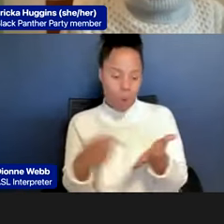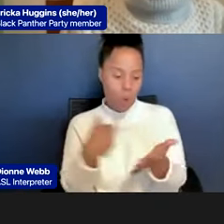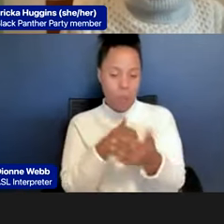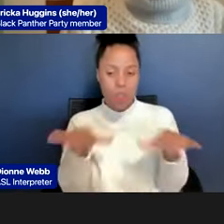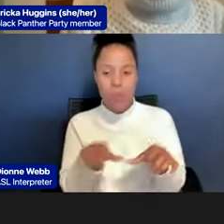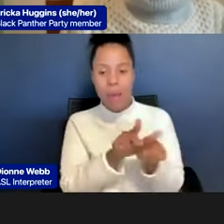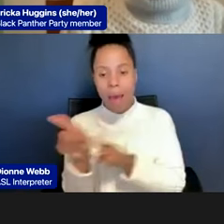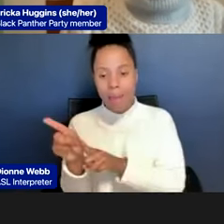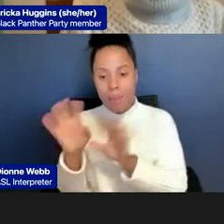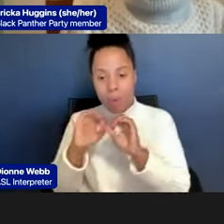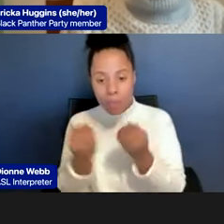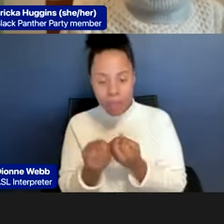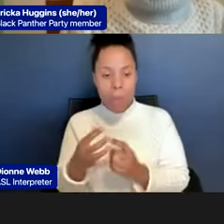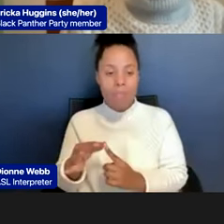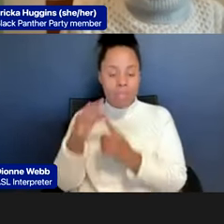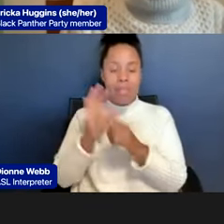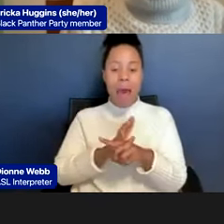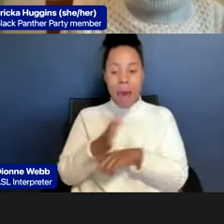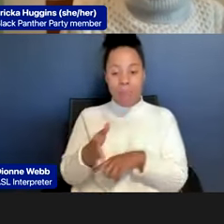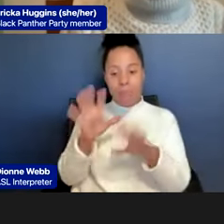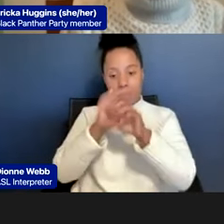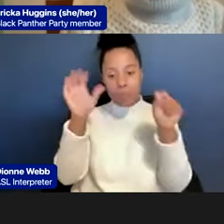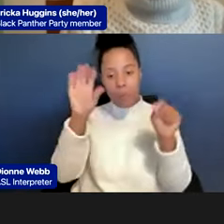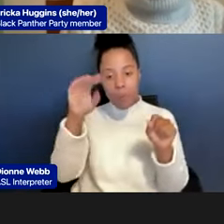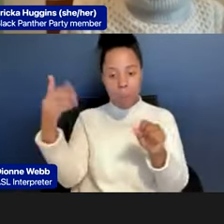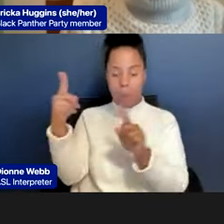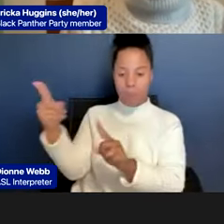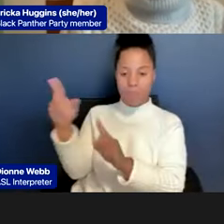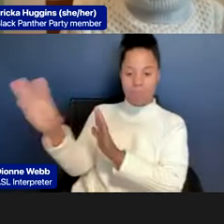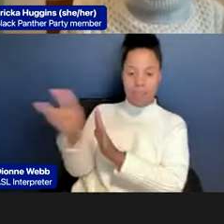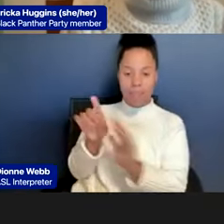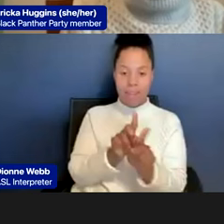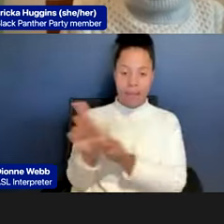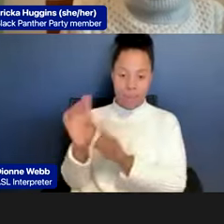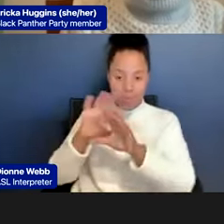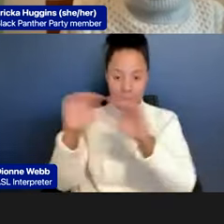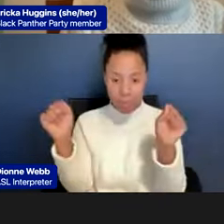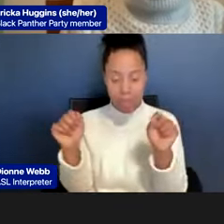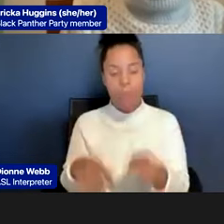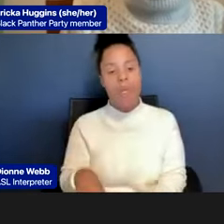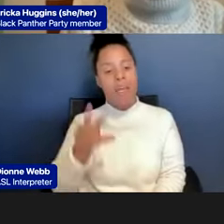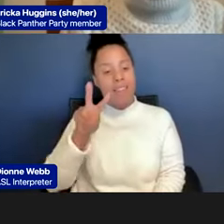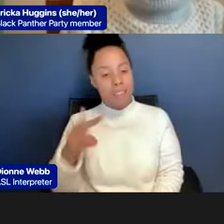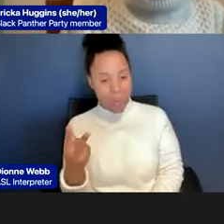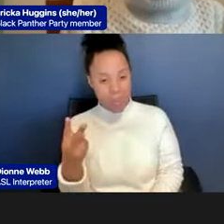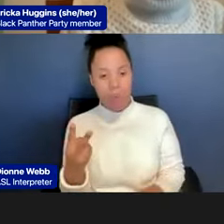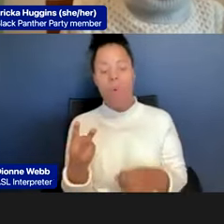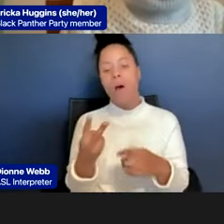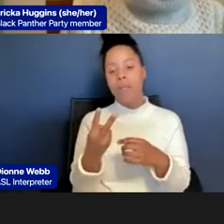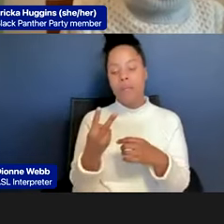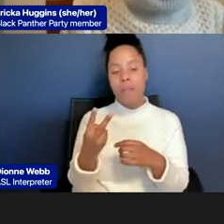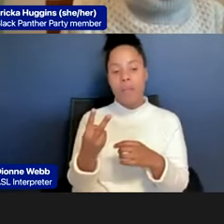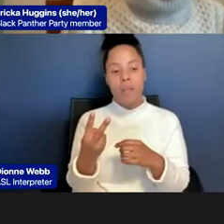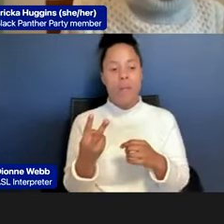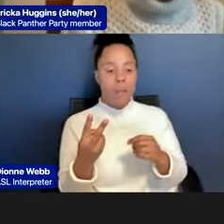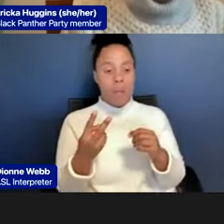Obama was elected the president of the empire. The second one is a current liberated territory organizing that I'm